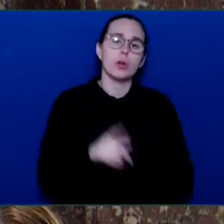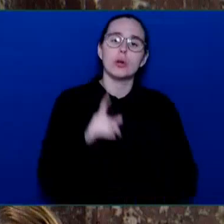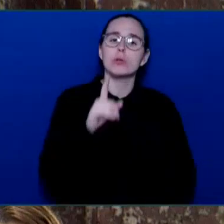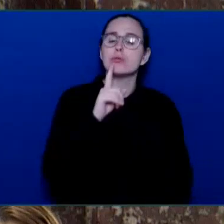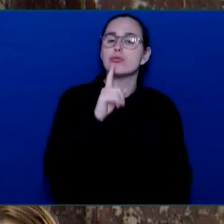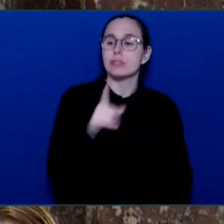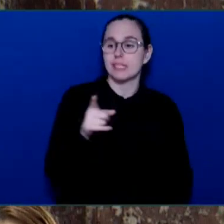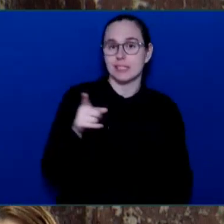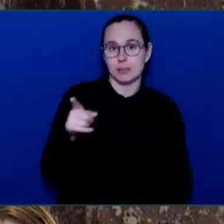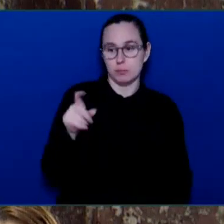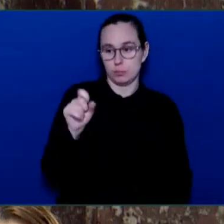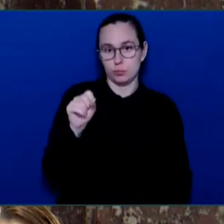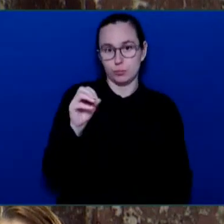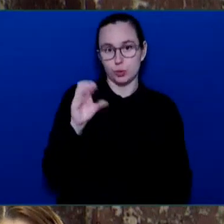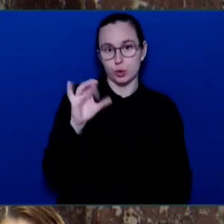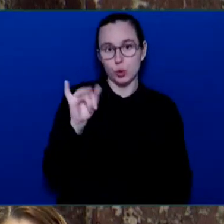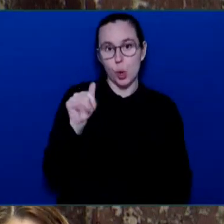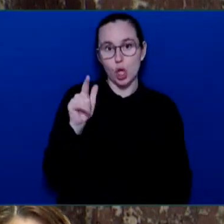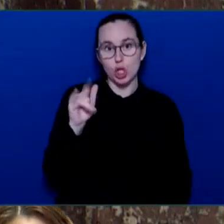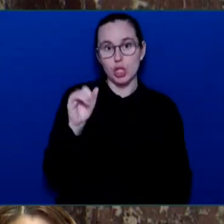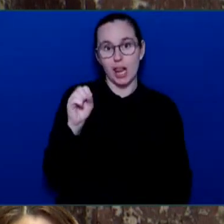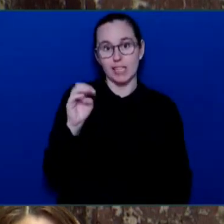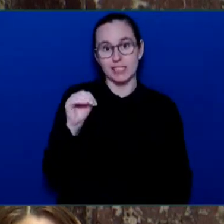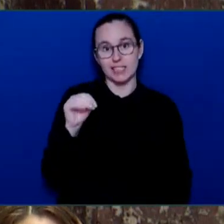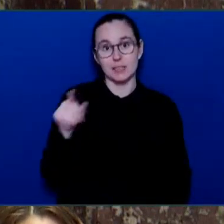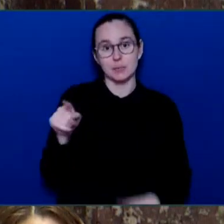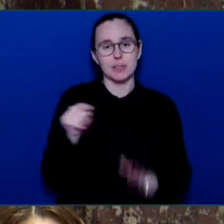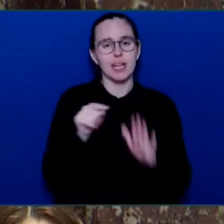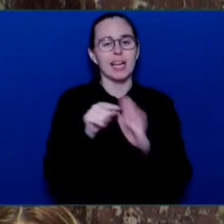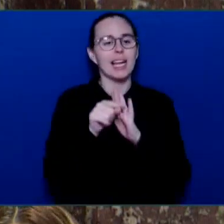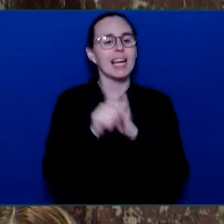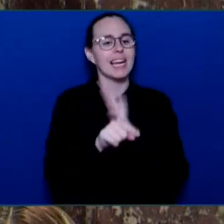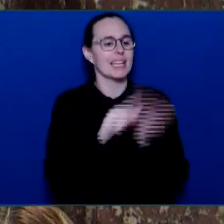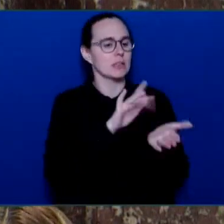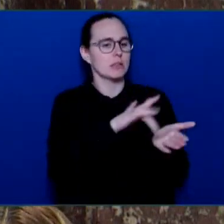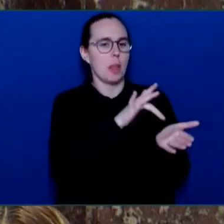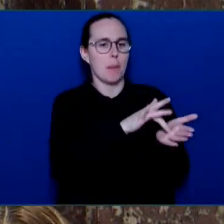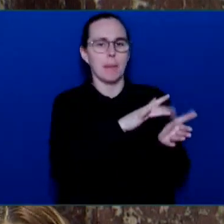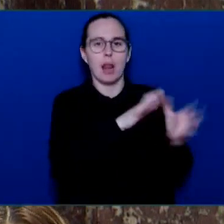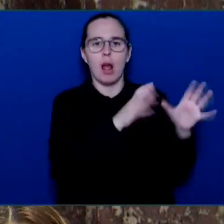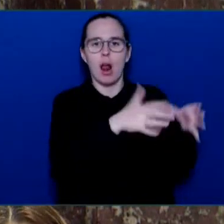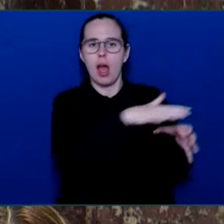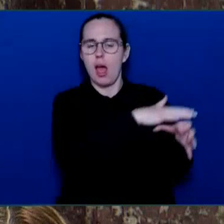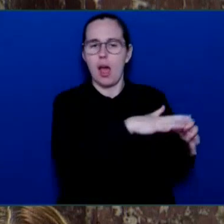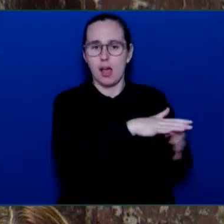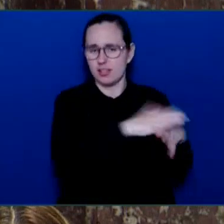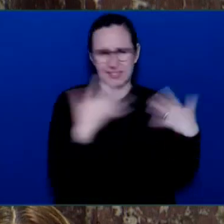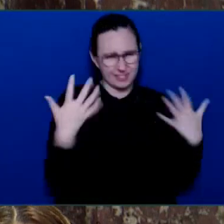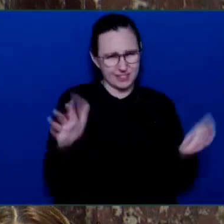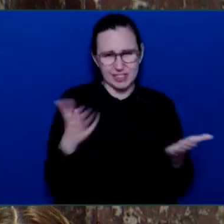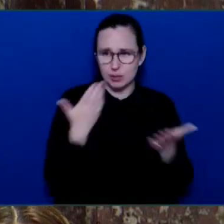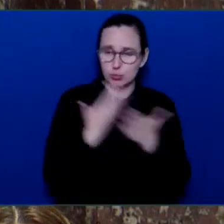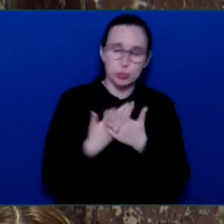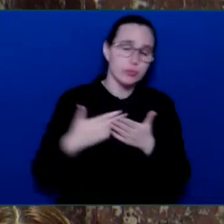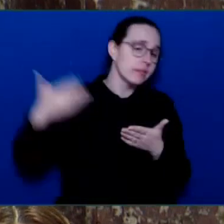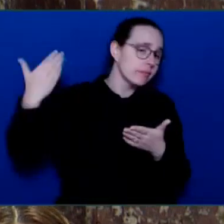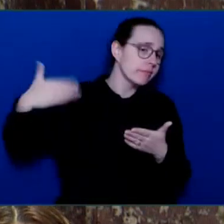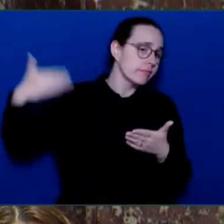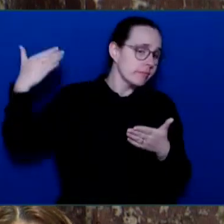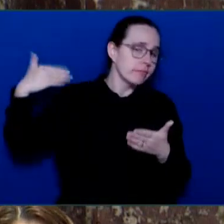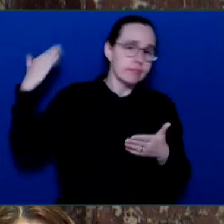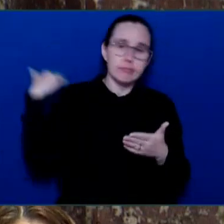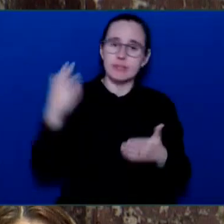again. Why is this NDP Premier suggesting that the private sector has no role in building housing? And does he really believe